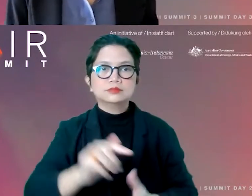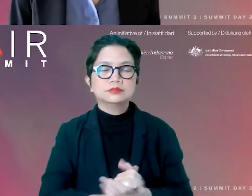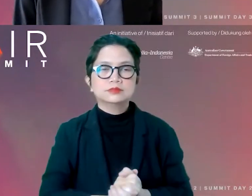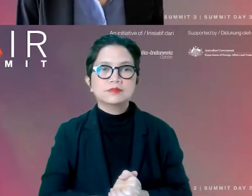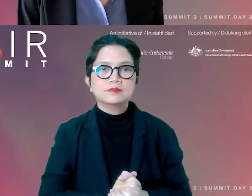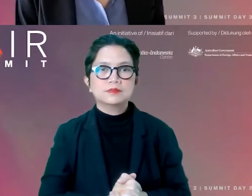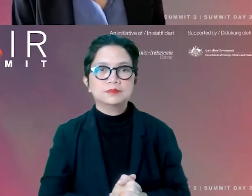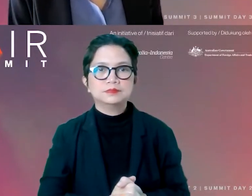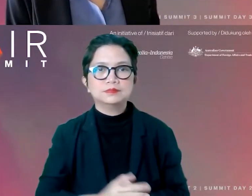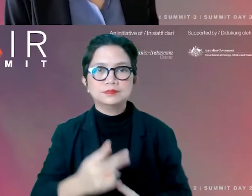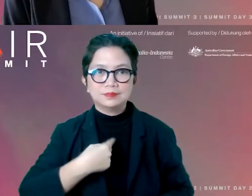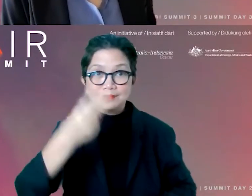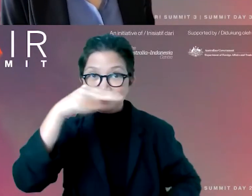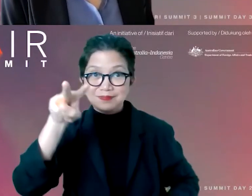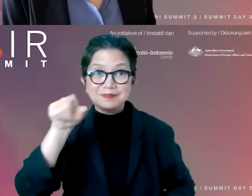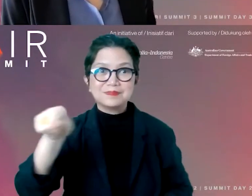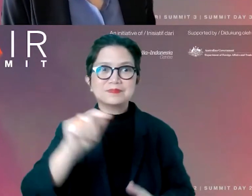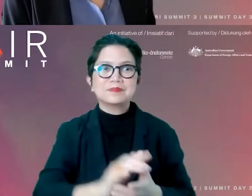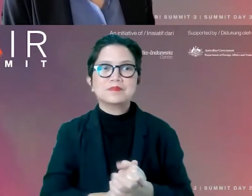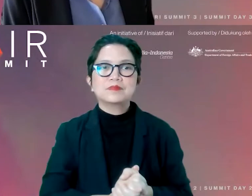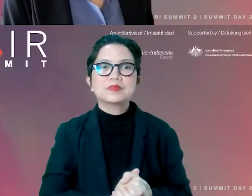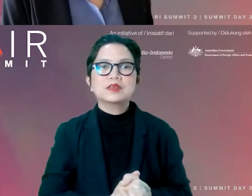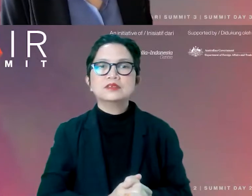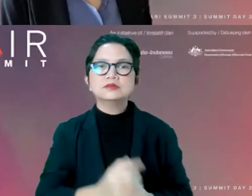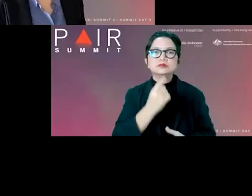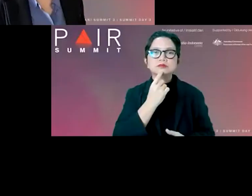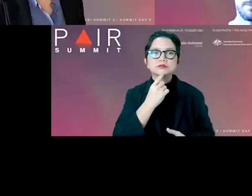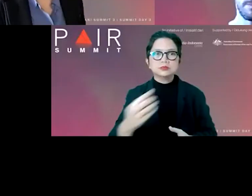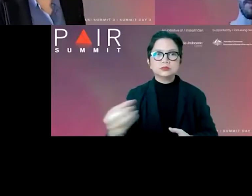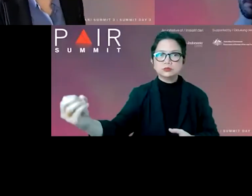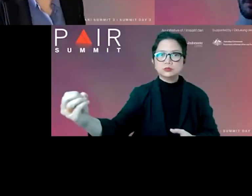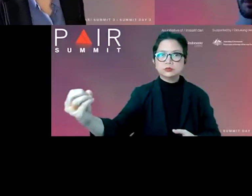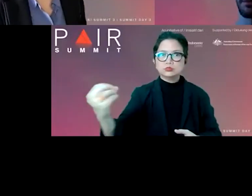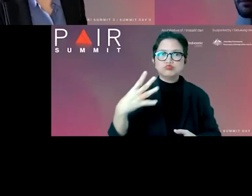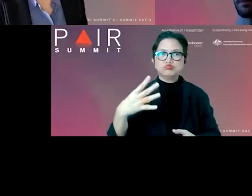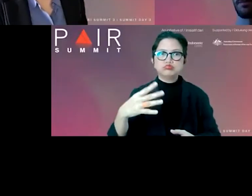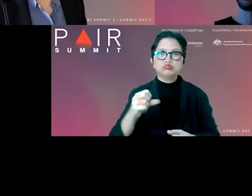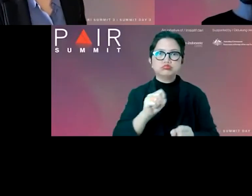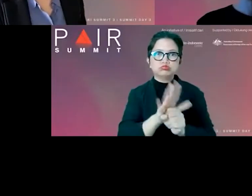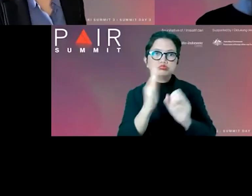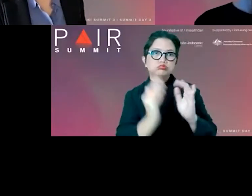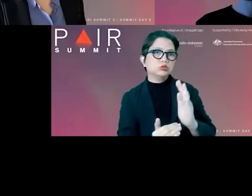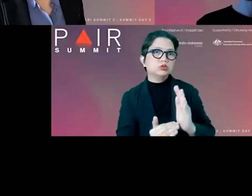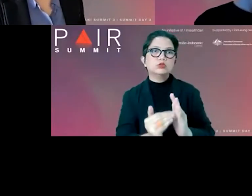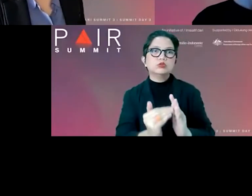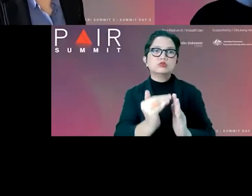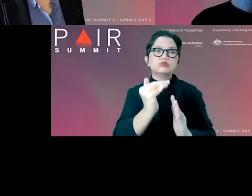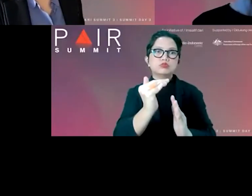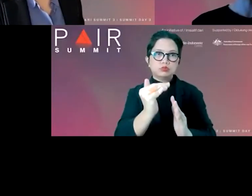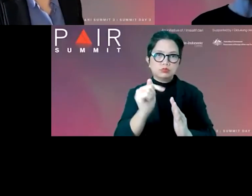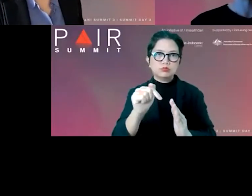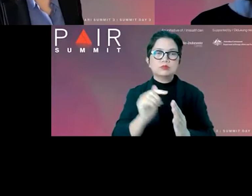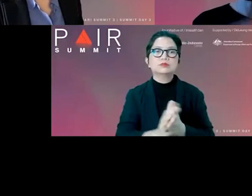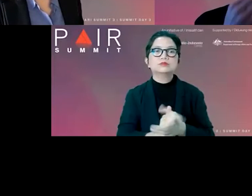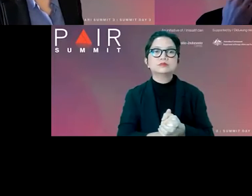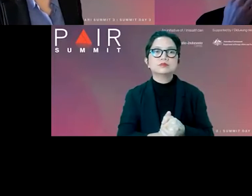infections soar. It had one of the highest infection rates in Southeast Asia at one point. And also, though, many